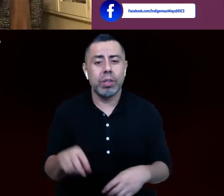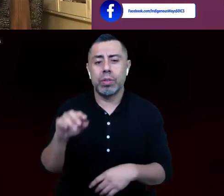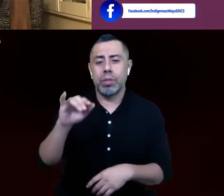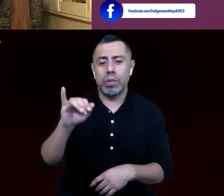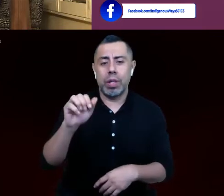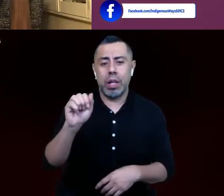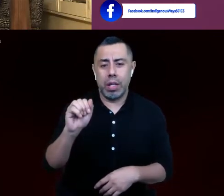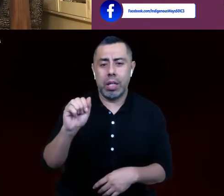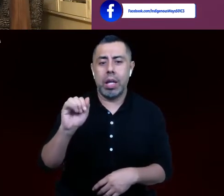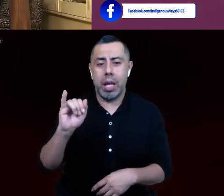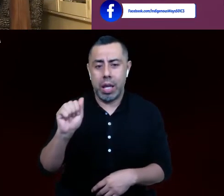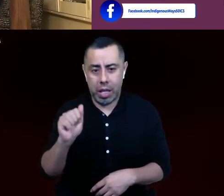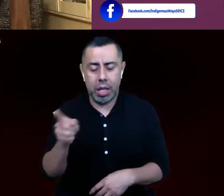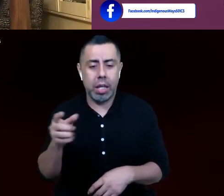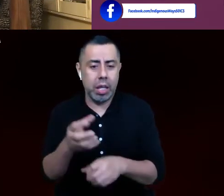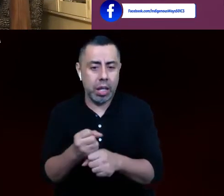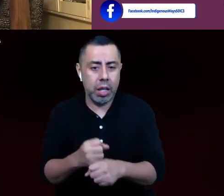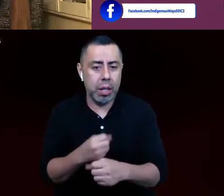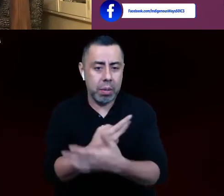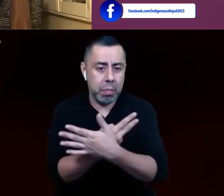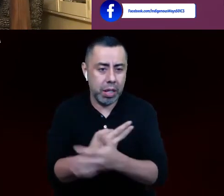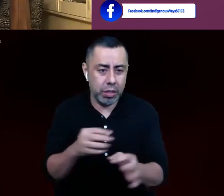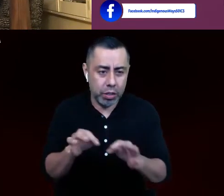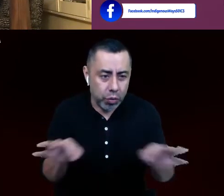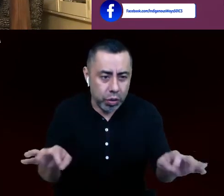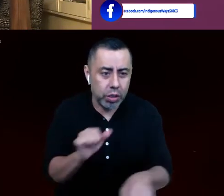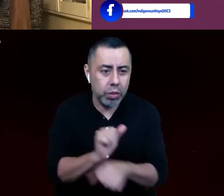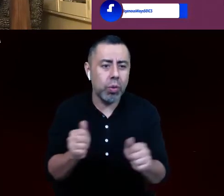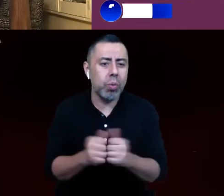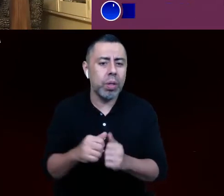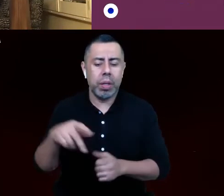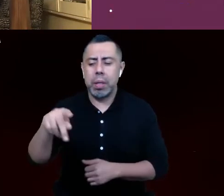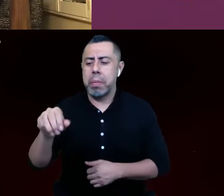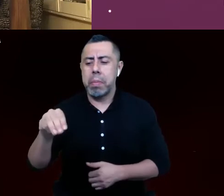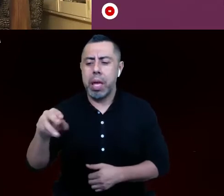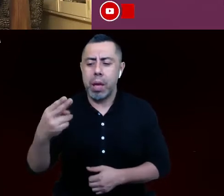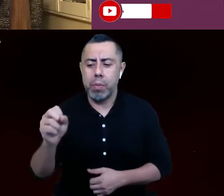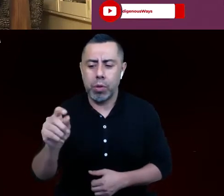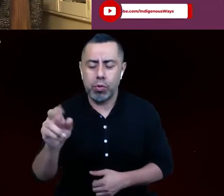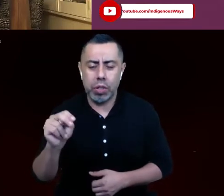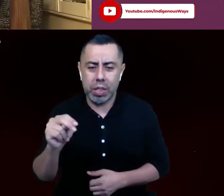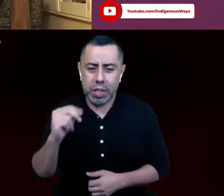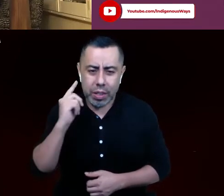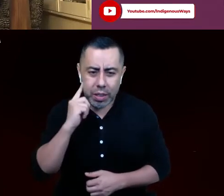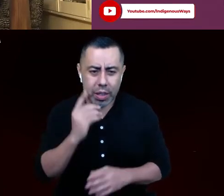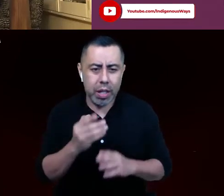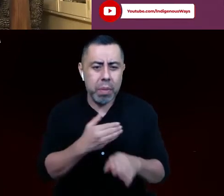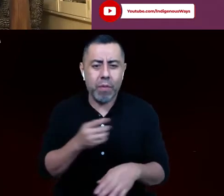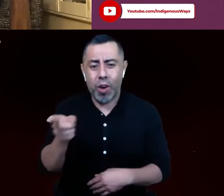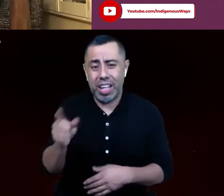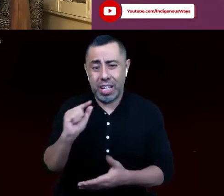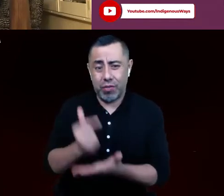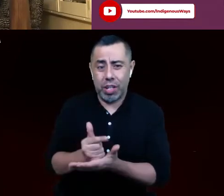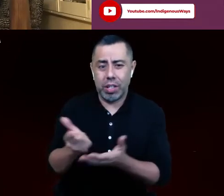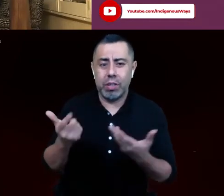with some of the likes of Pam Houston and some others. And before he even graduated, he was